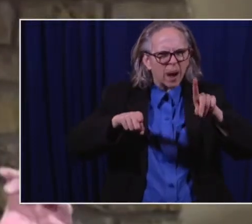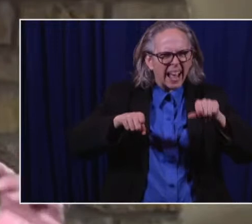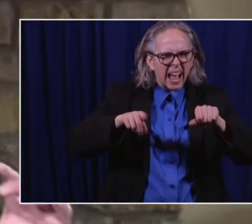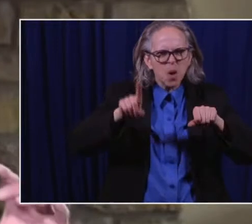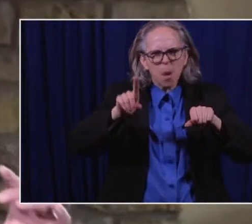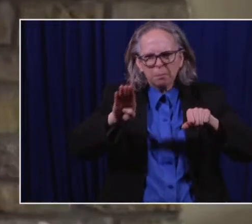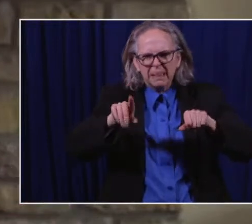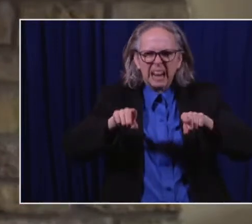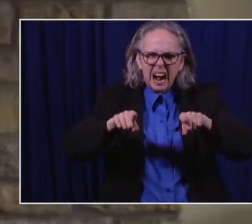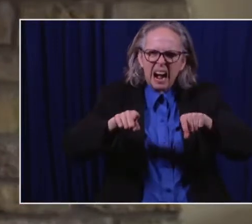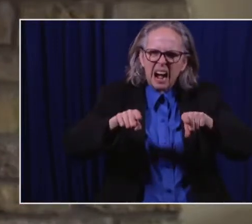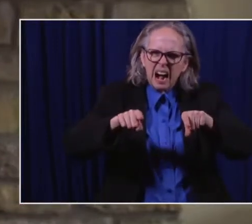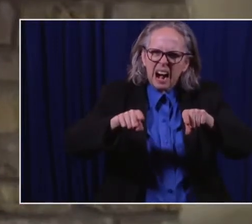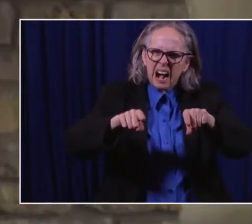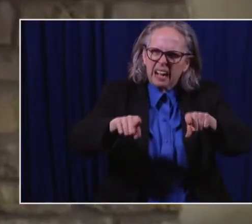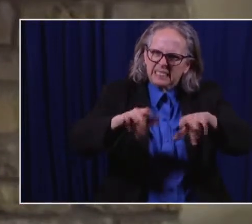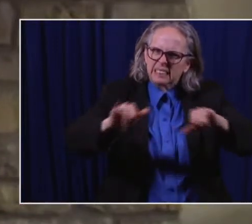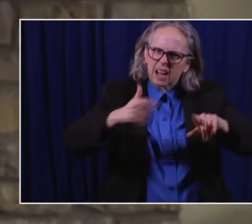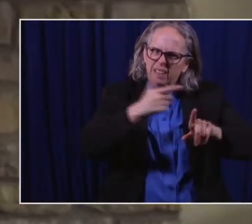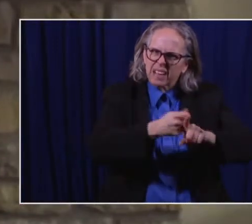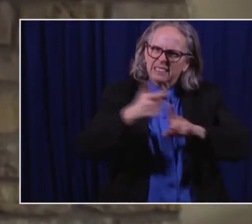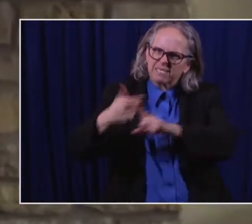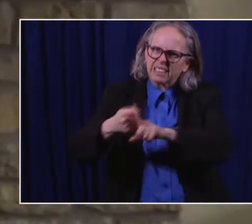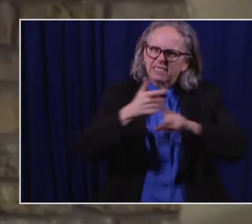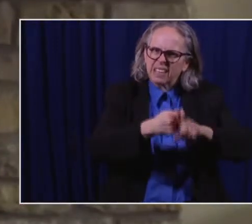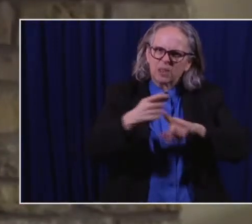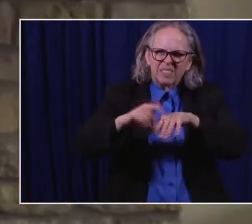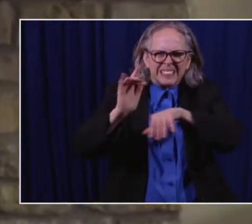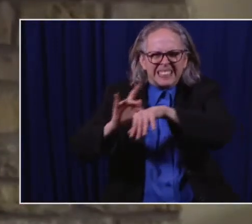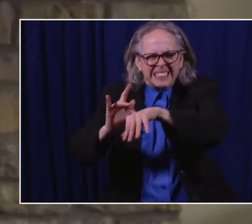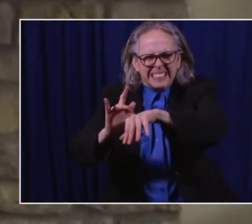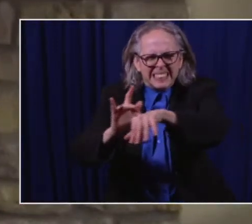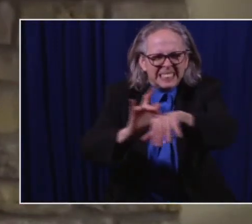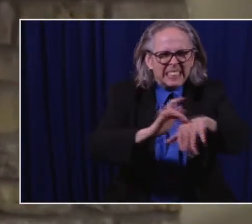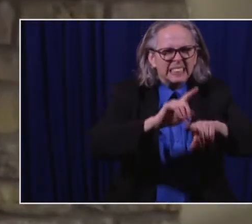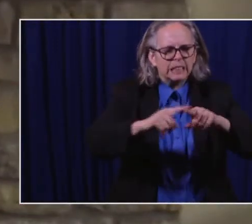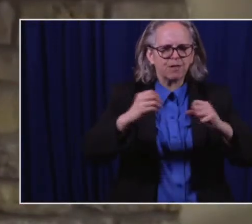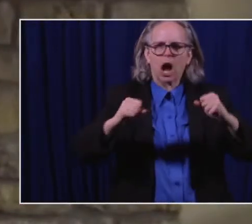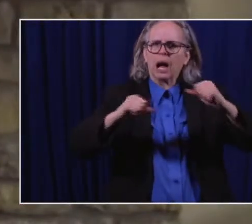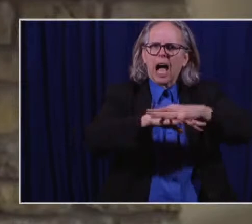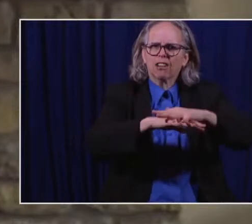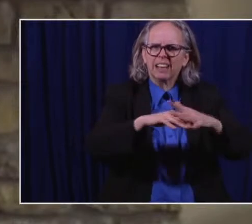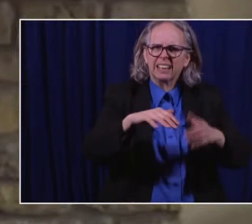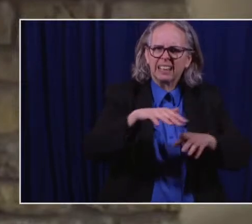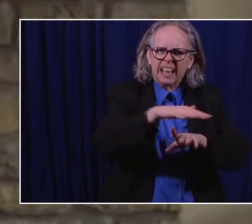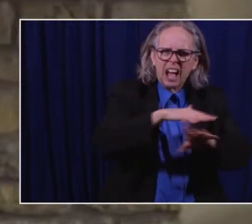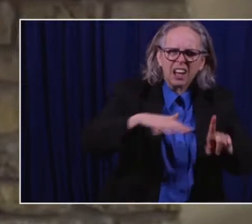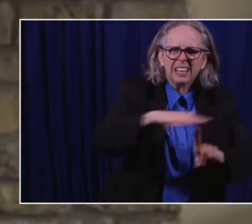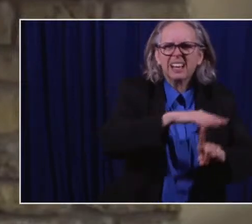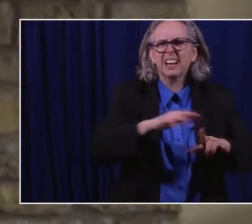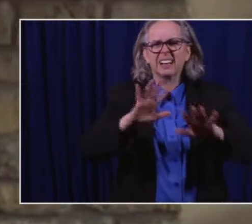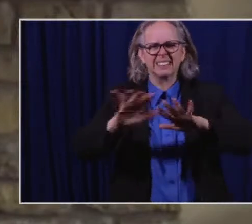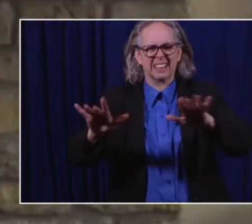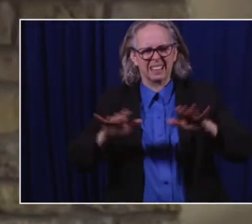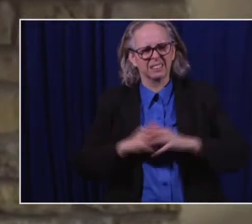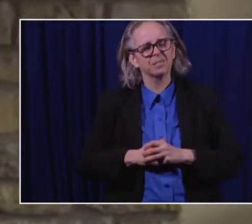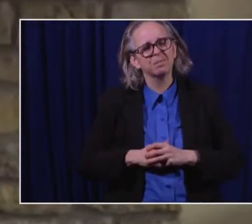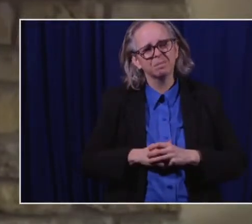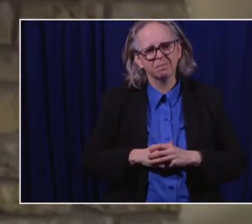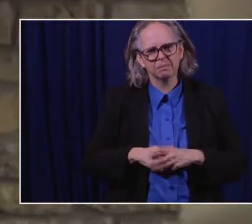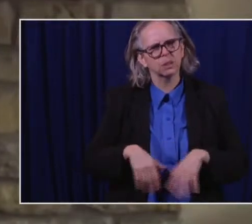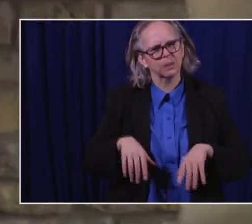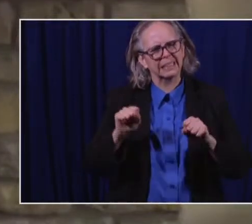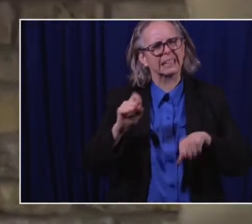are small congregate care settings, they're not very big, so it's not very efficient as you go after to try to vaccinate them. So that is continuing as